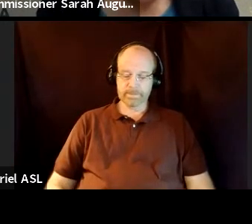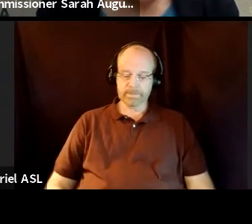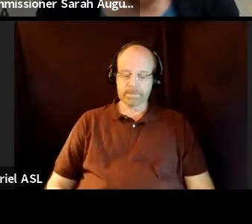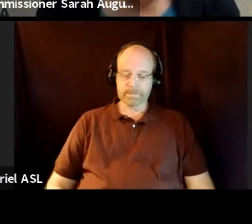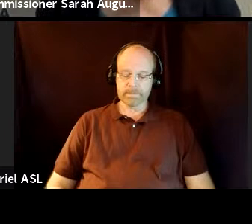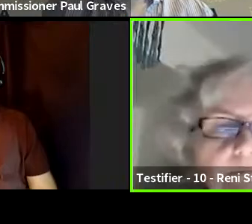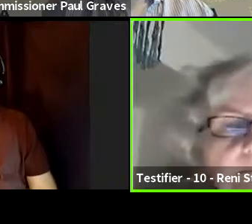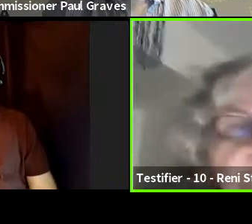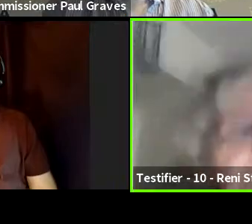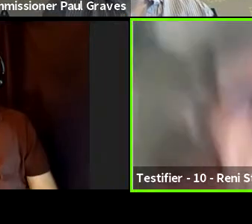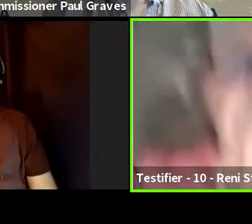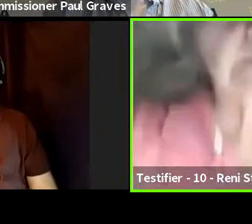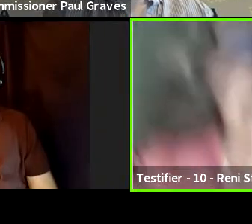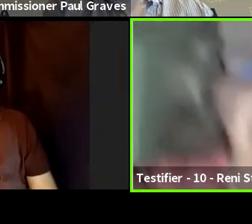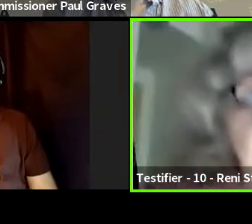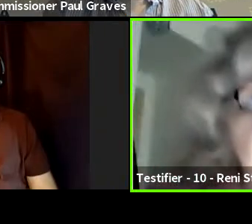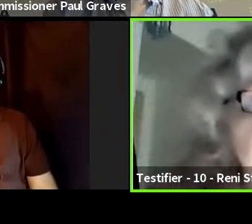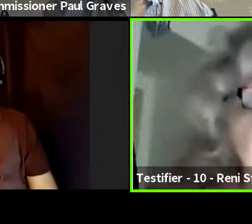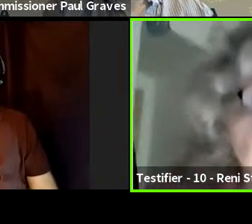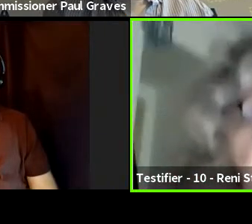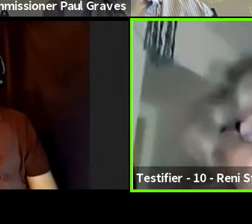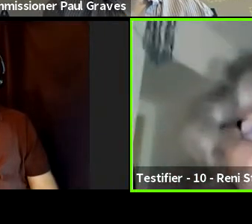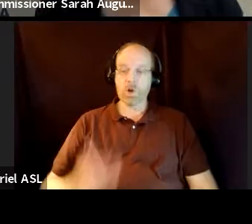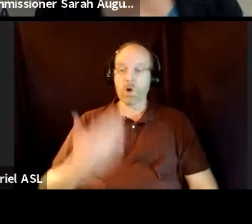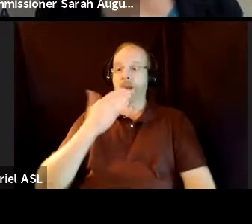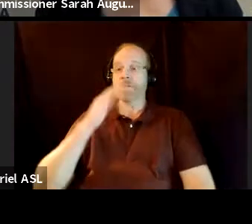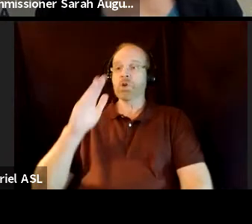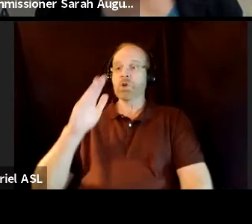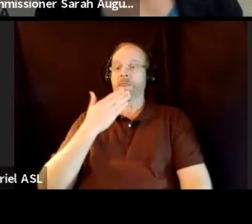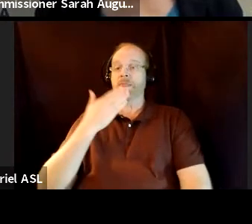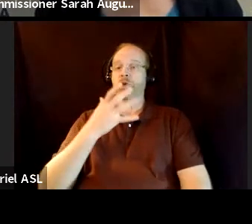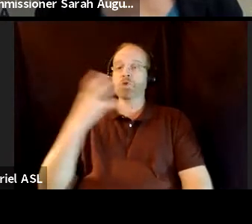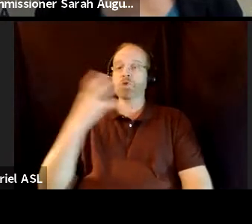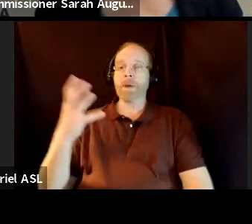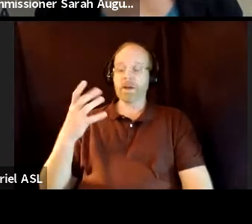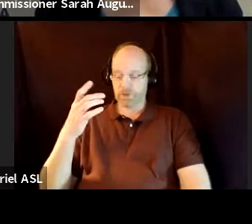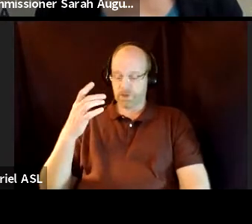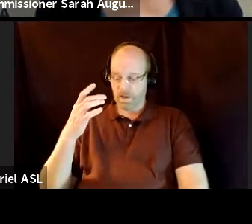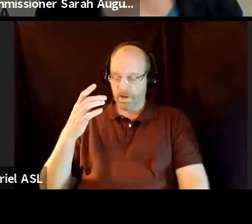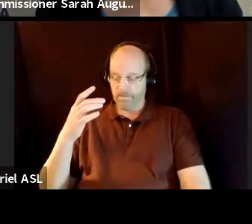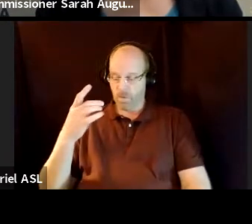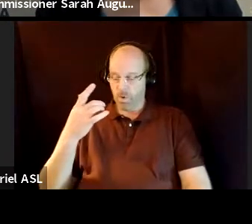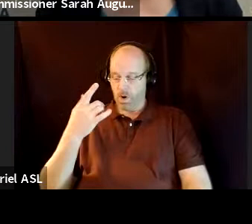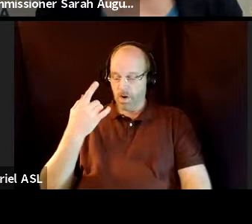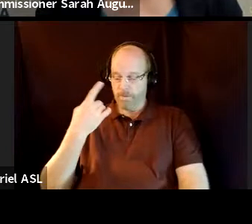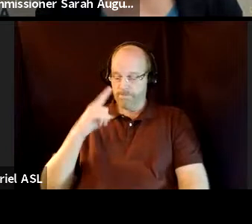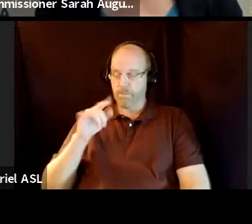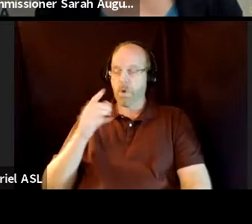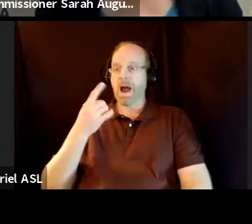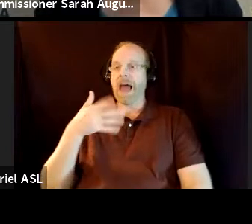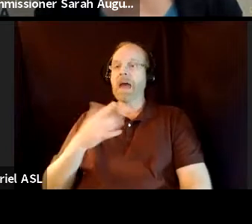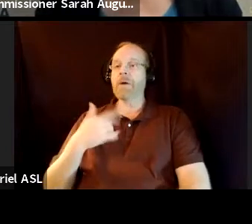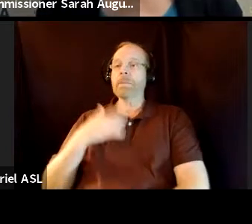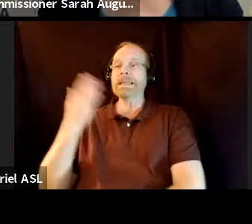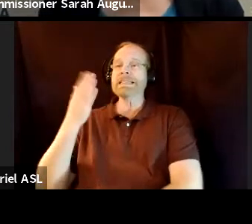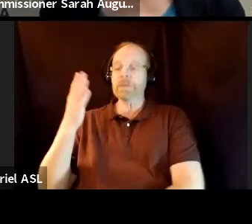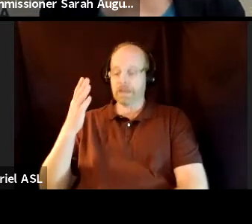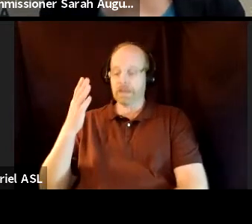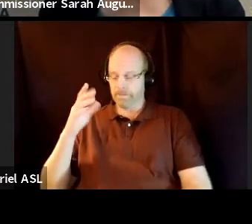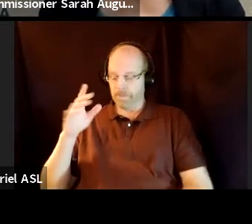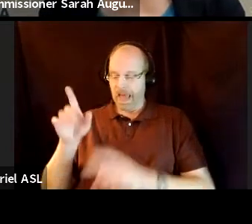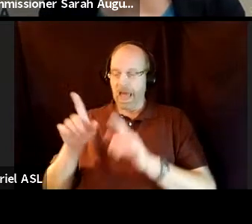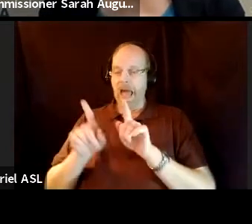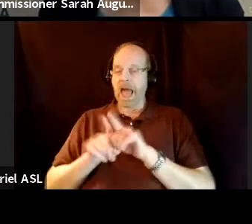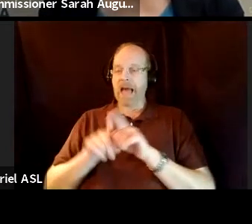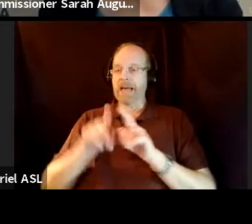There we go. Good afternoon. Thank you so much for allowing me to speak. As PCO in